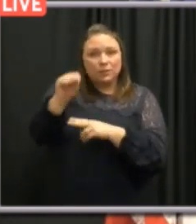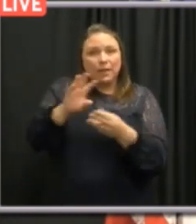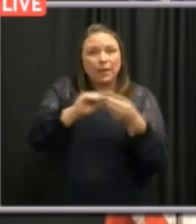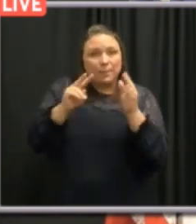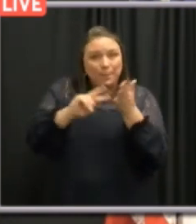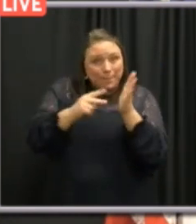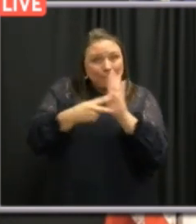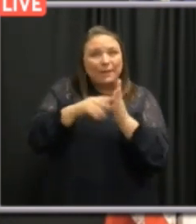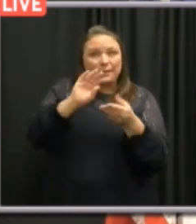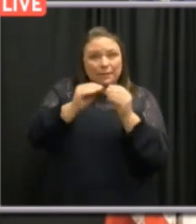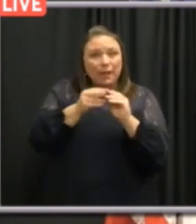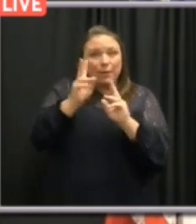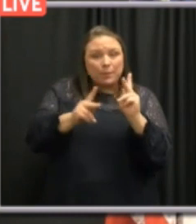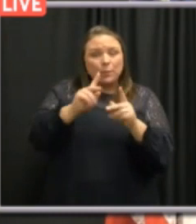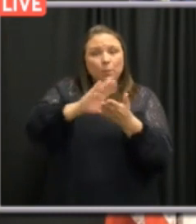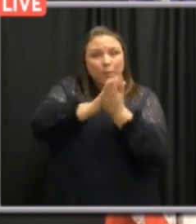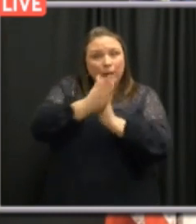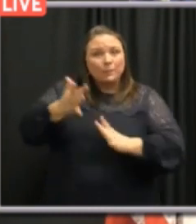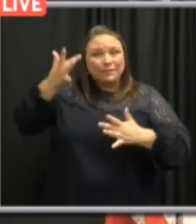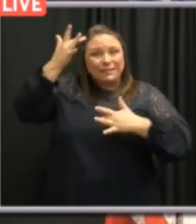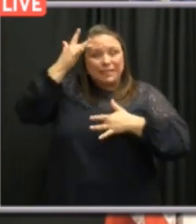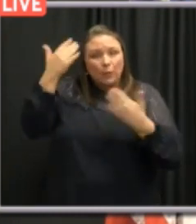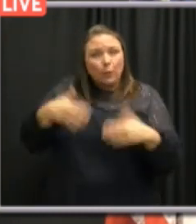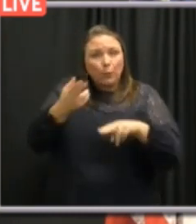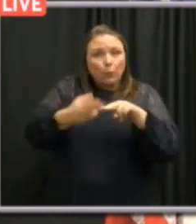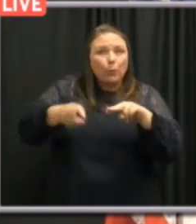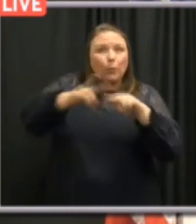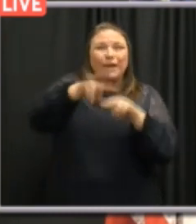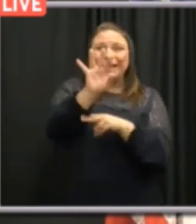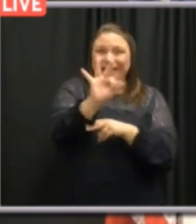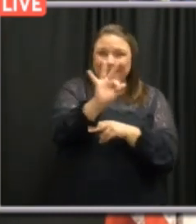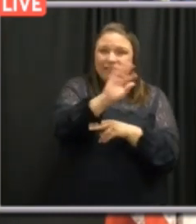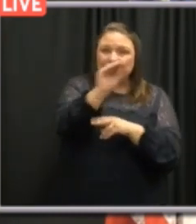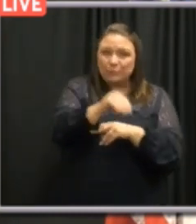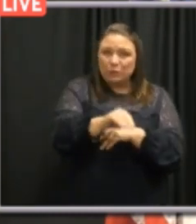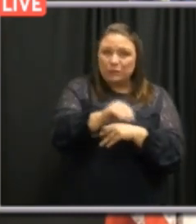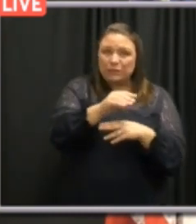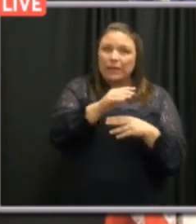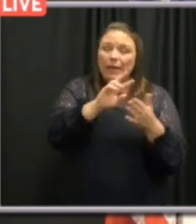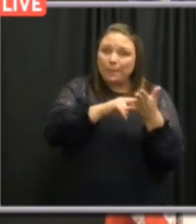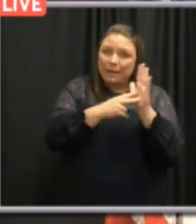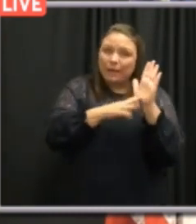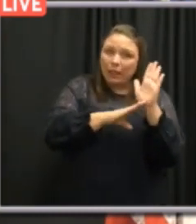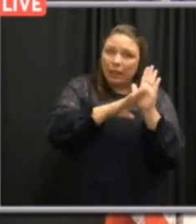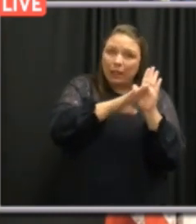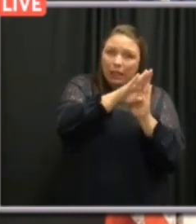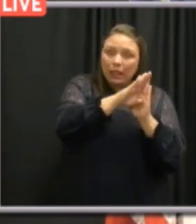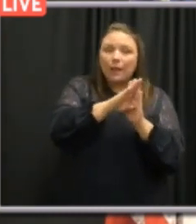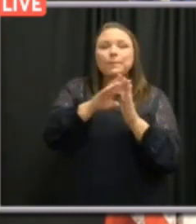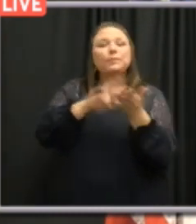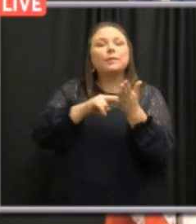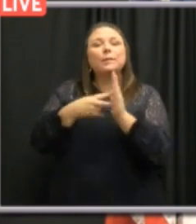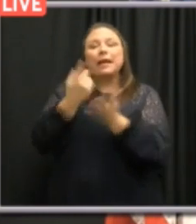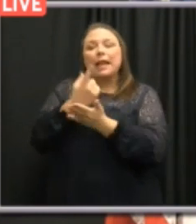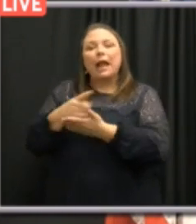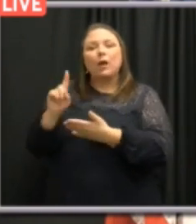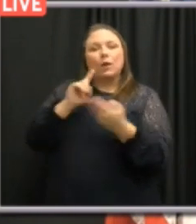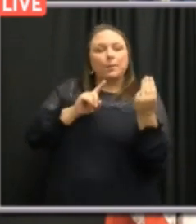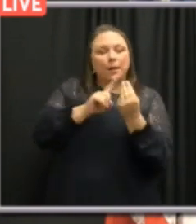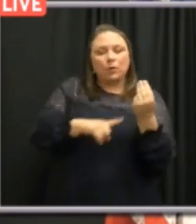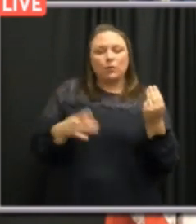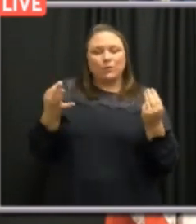of people who have been tested positive has increased by 19%. To put this in perspective, last week, from Monday to